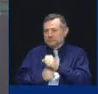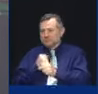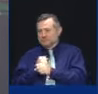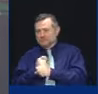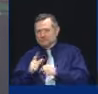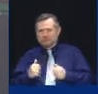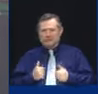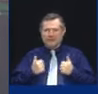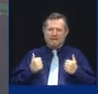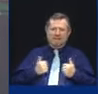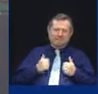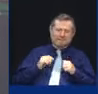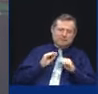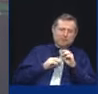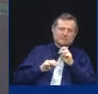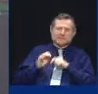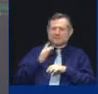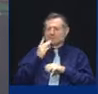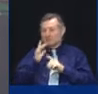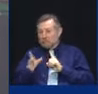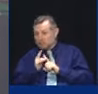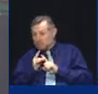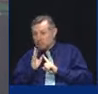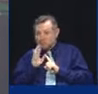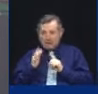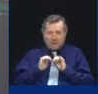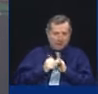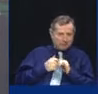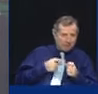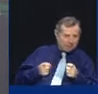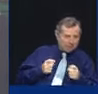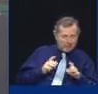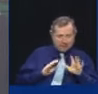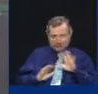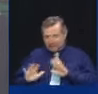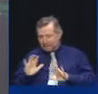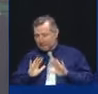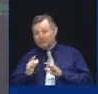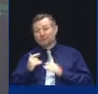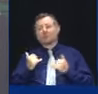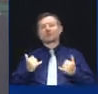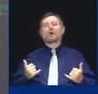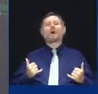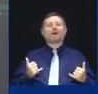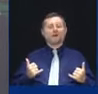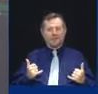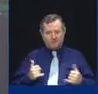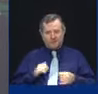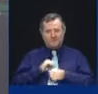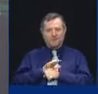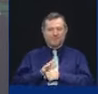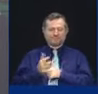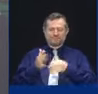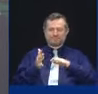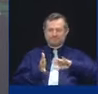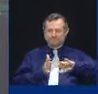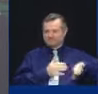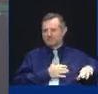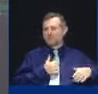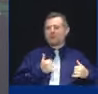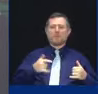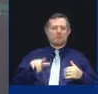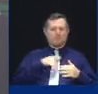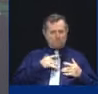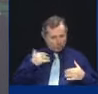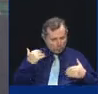survive? Will we get sick? How do we deal with this? But we're now in the post-COVID period. And in the post-COVID period, people are